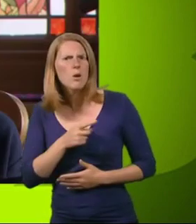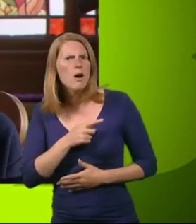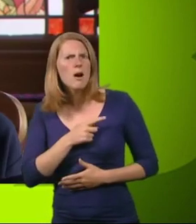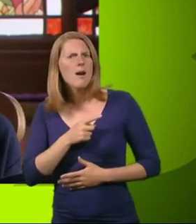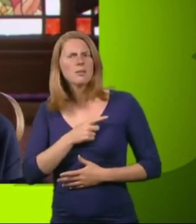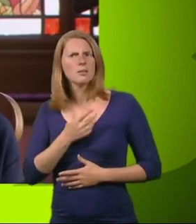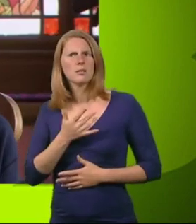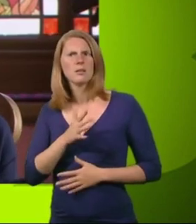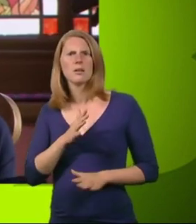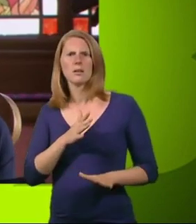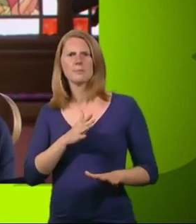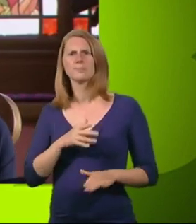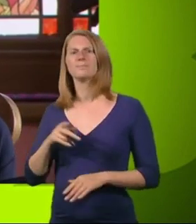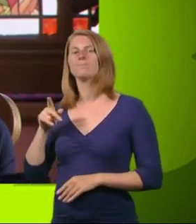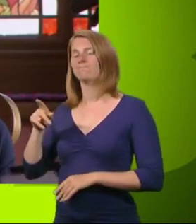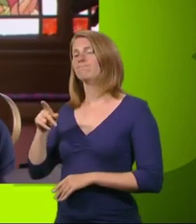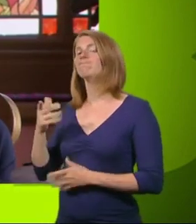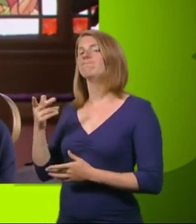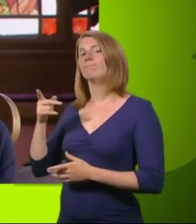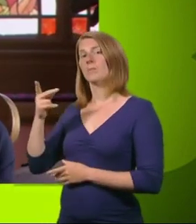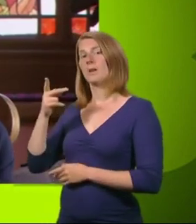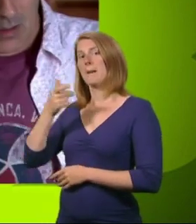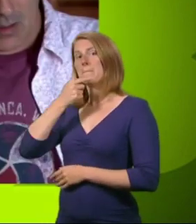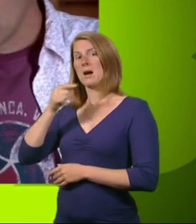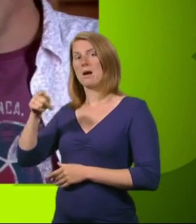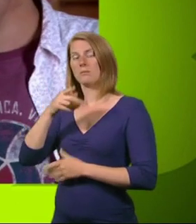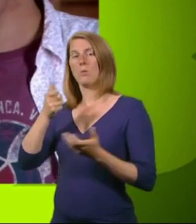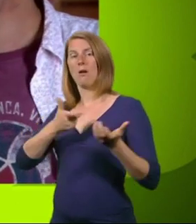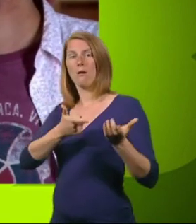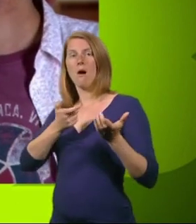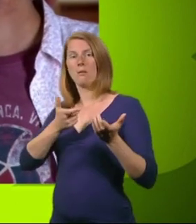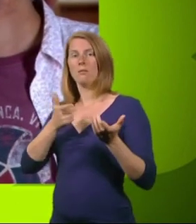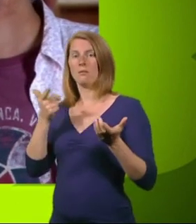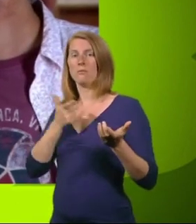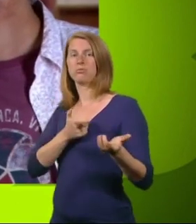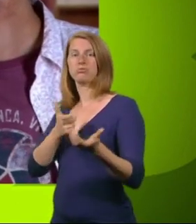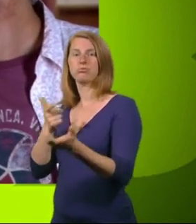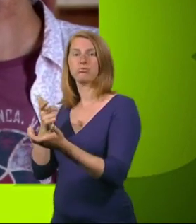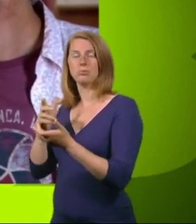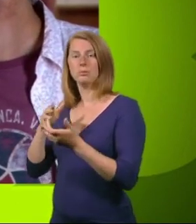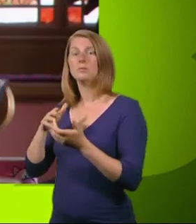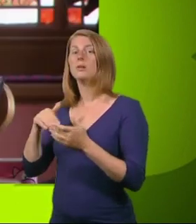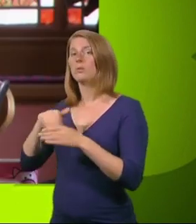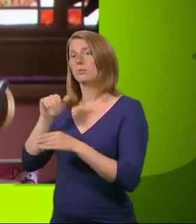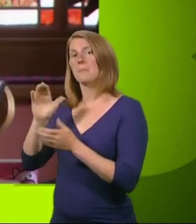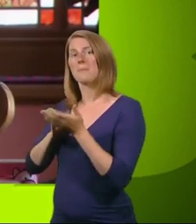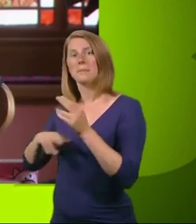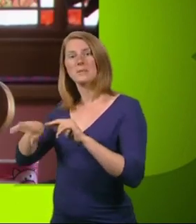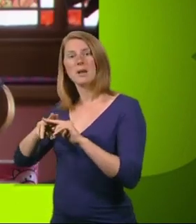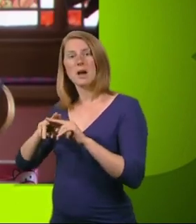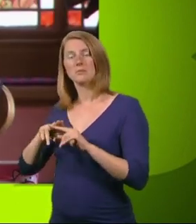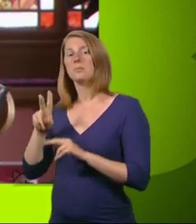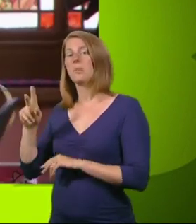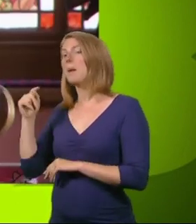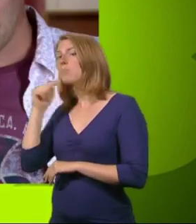Because men with guns killed everyone in the village, including the mum and dad. Ada and Dale escaped because they're hidden in a rubbish